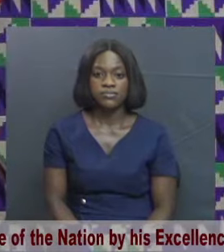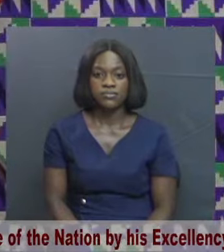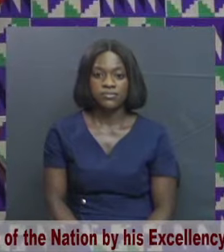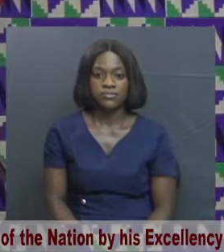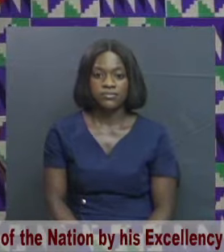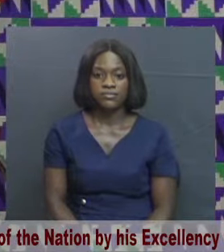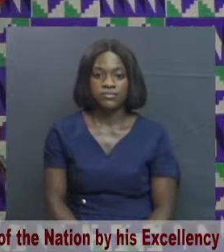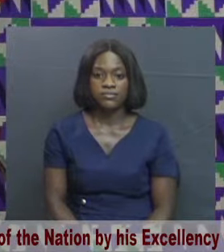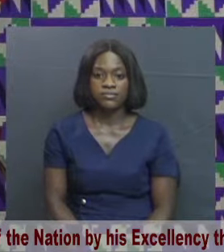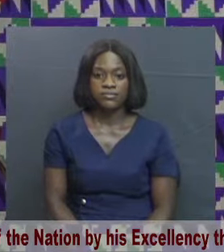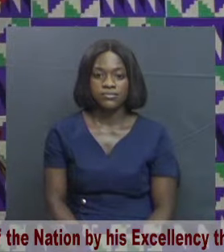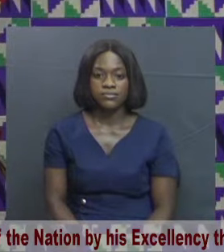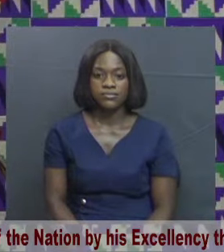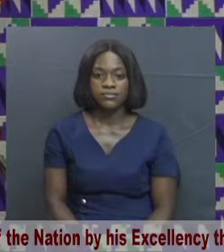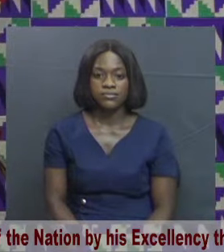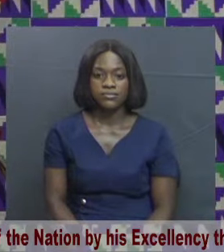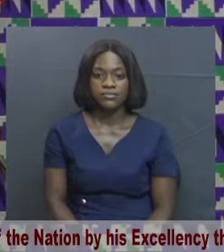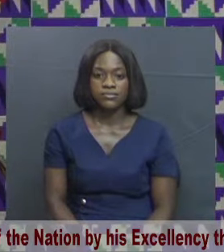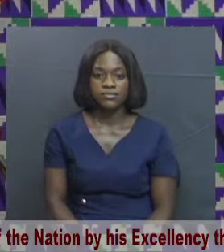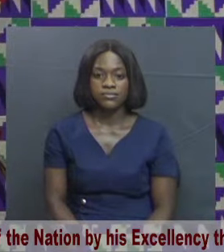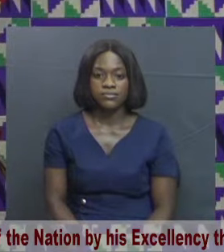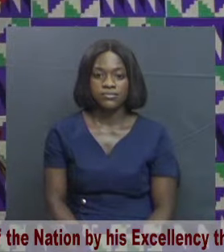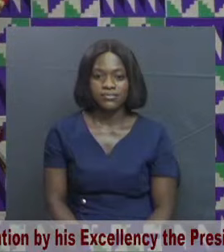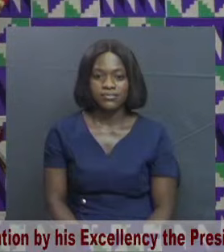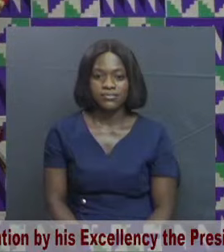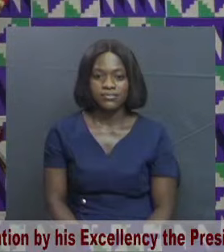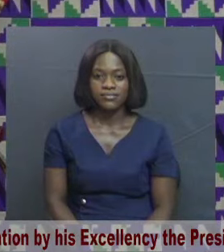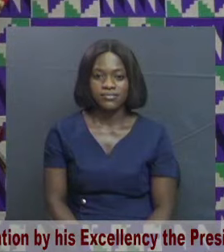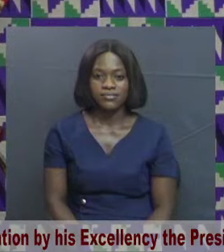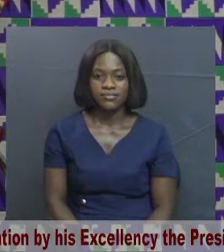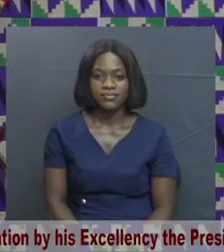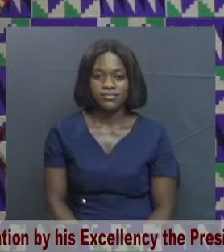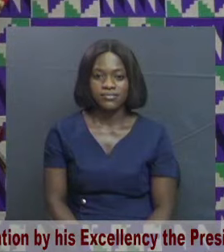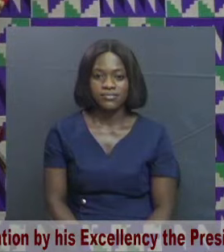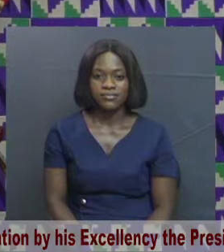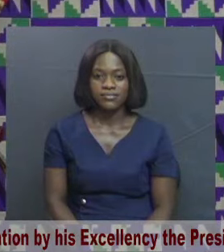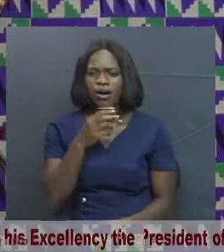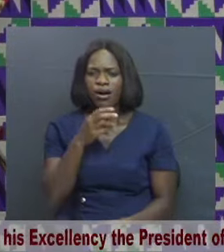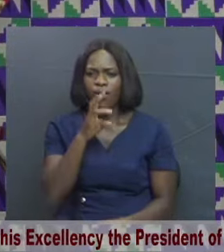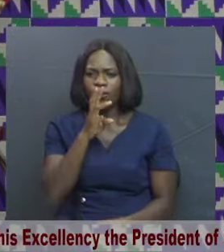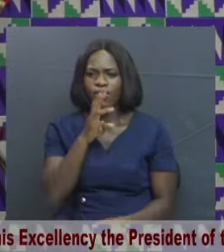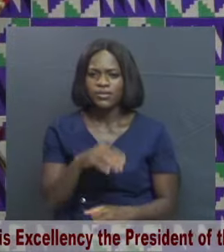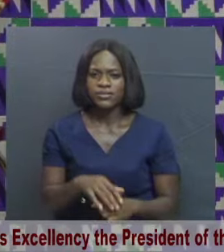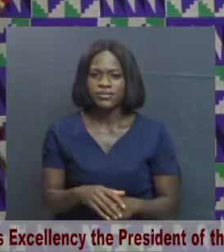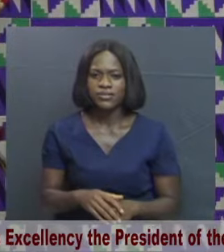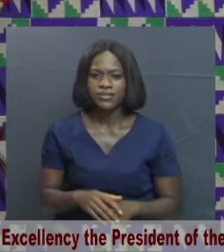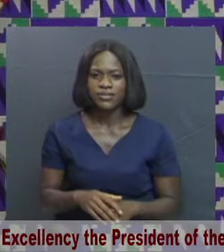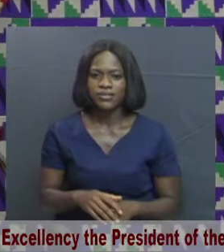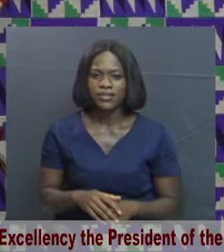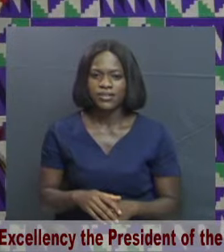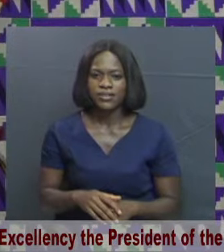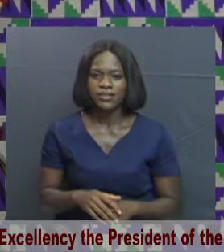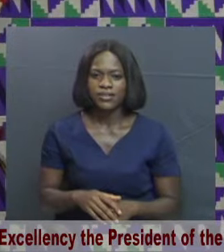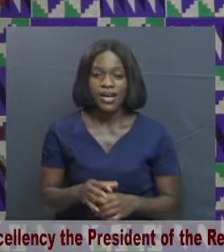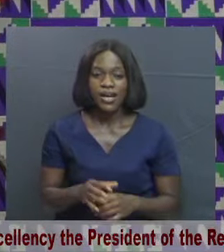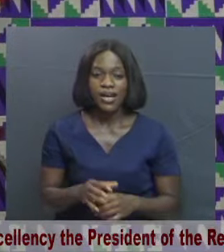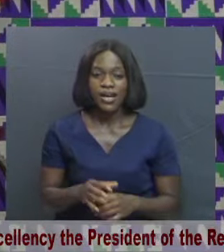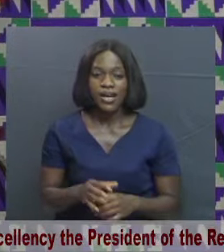Scenic made me choke on my on my glass of water extraordinary statement to